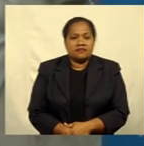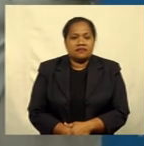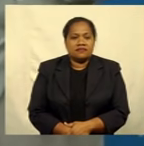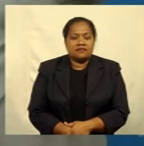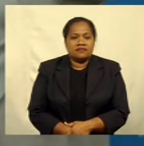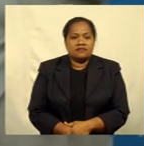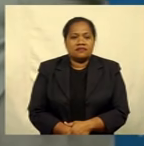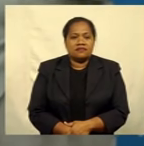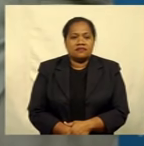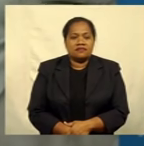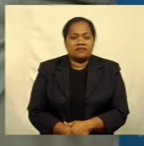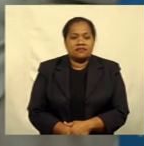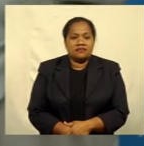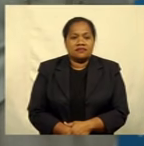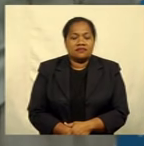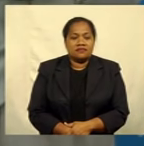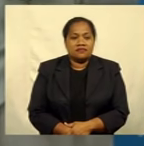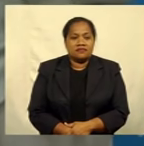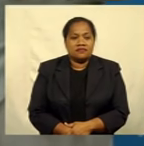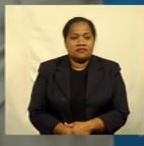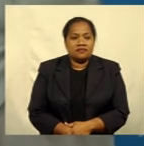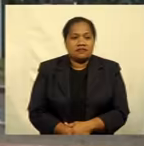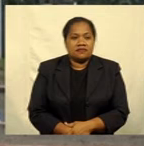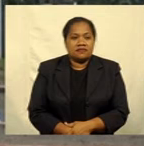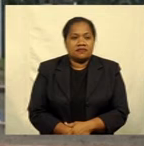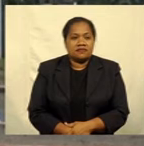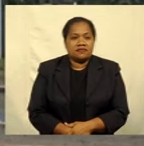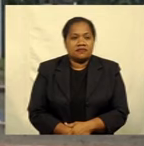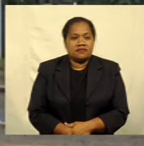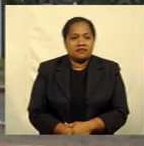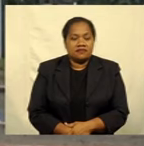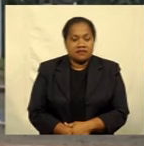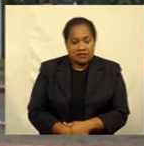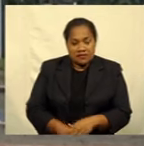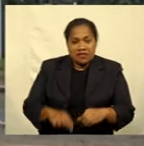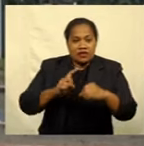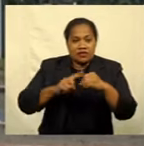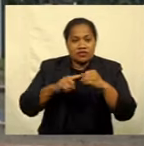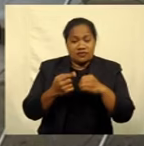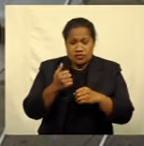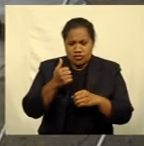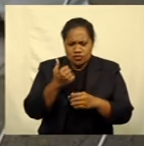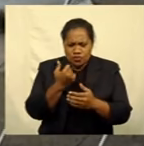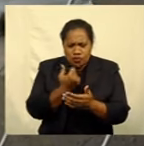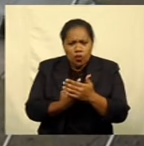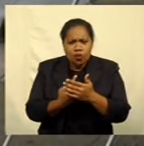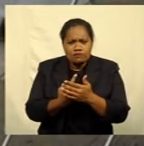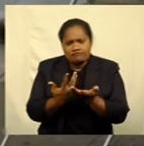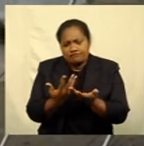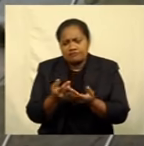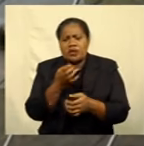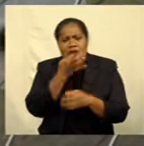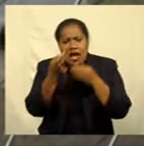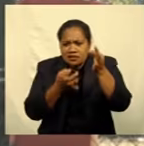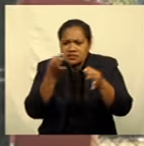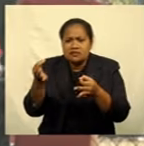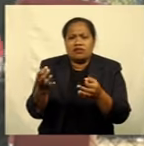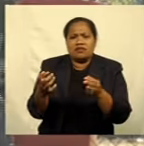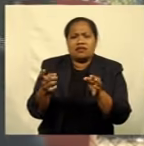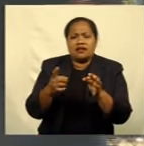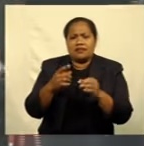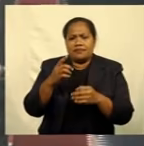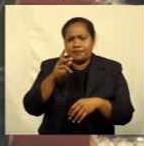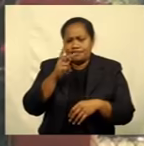Many people's lives have been saved in these temporary facilities. Questions have also been raised on whether Fiji's public health system is